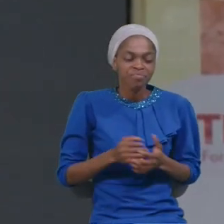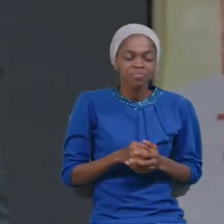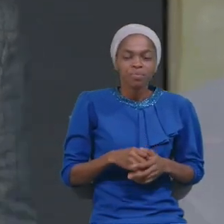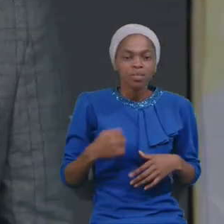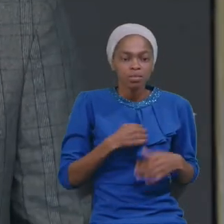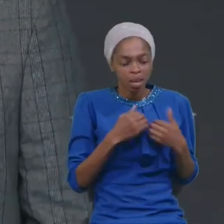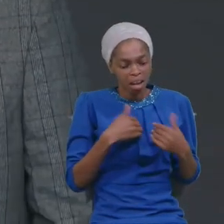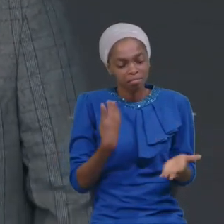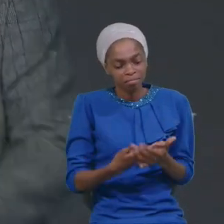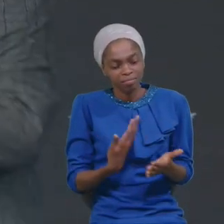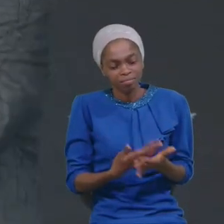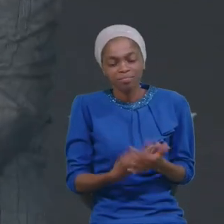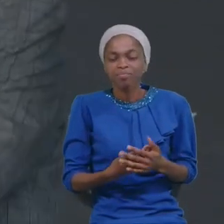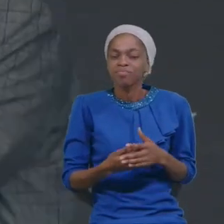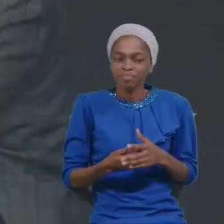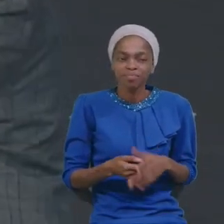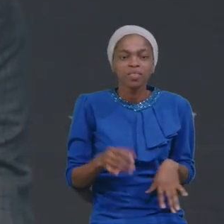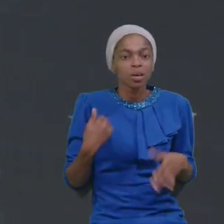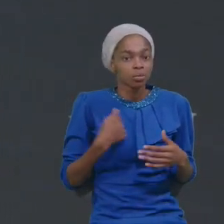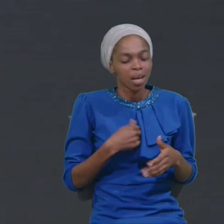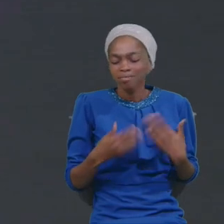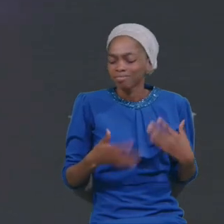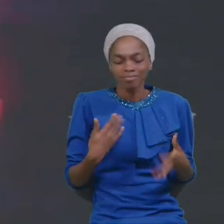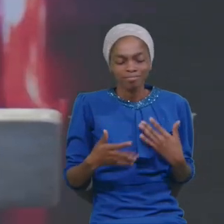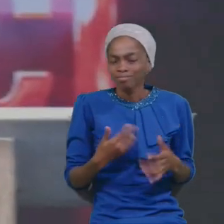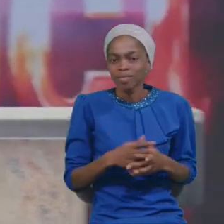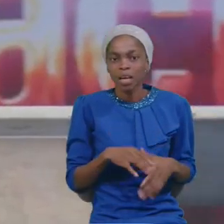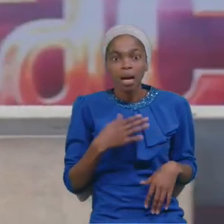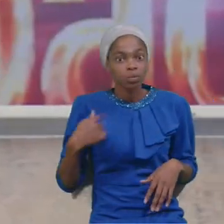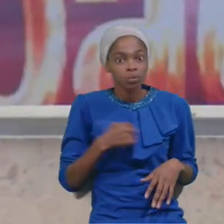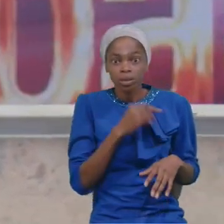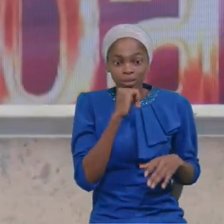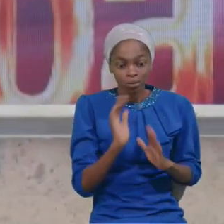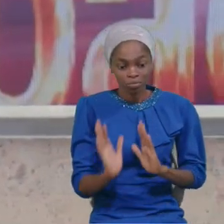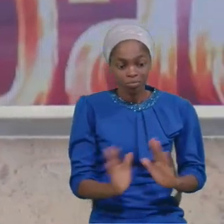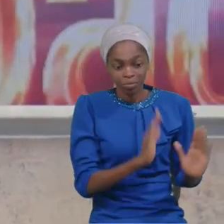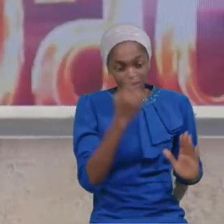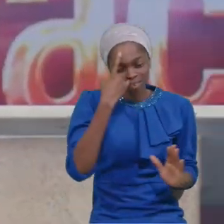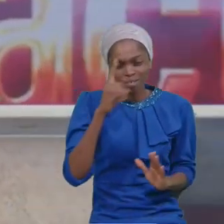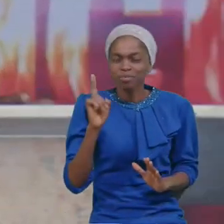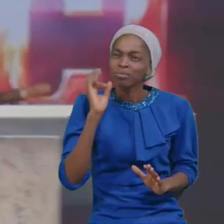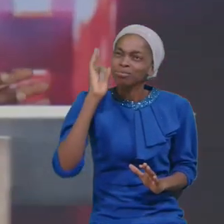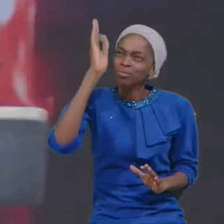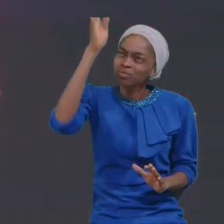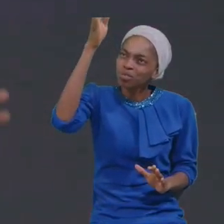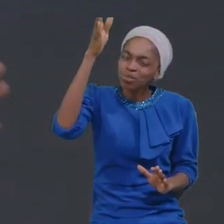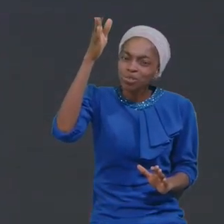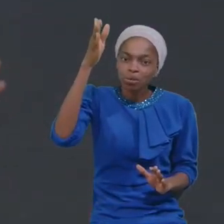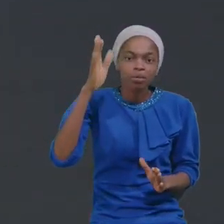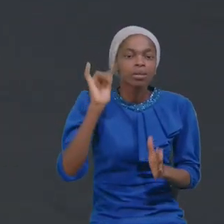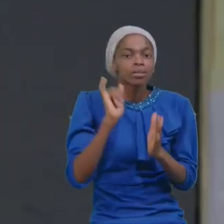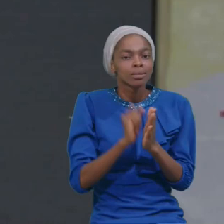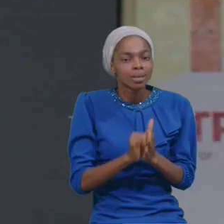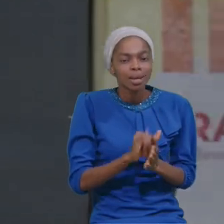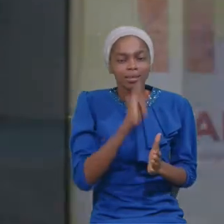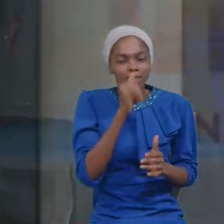preparing for the future. That is the greatest fool in town. There are even greater